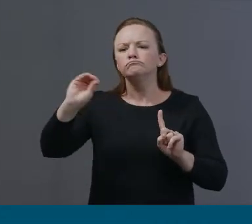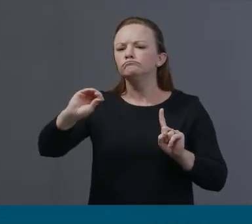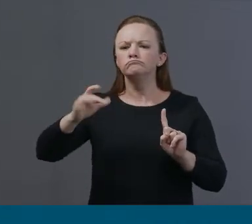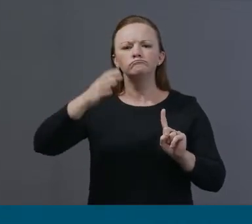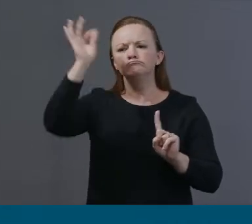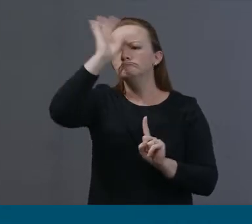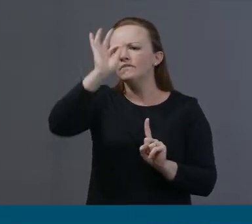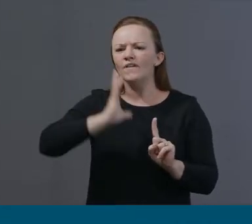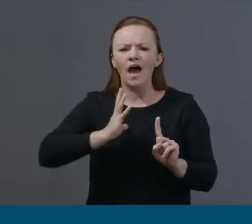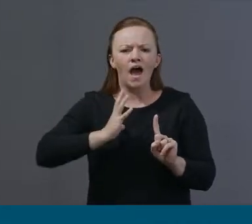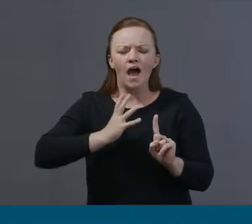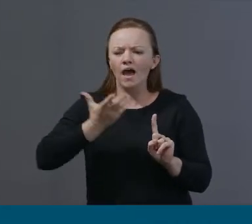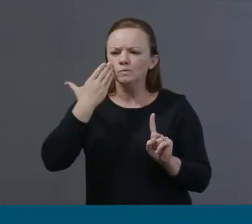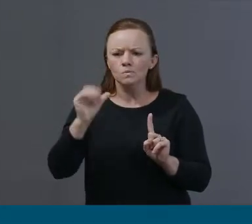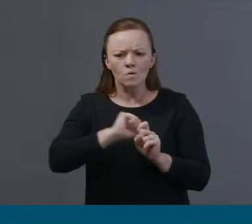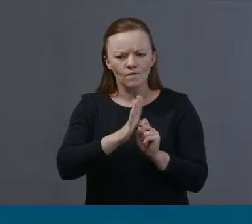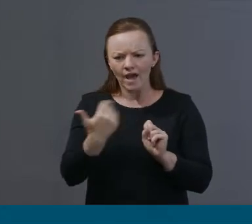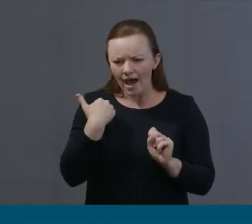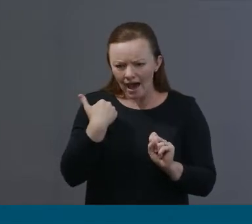cloth face covering when they are out.